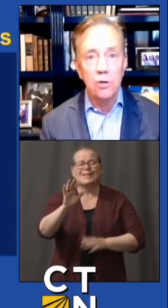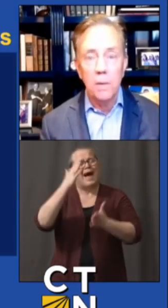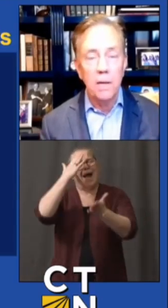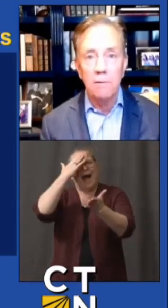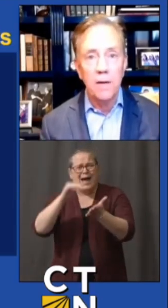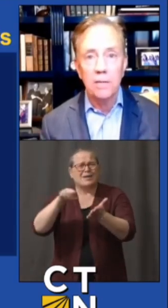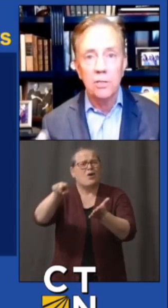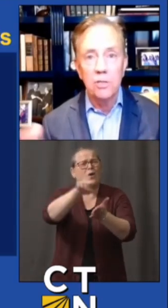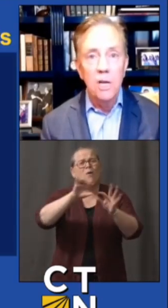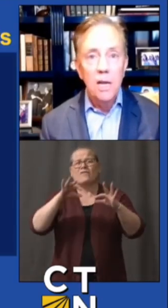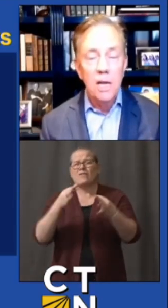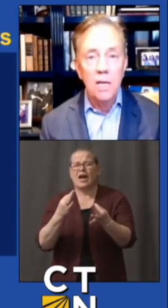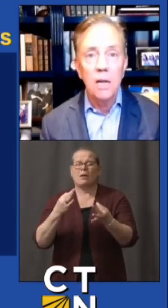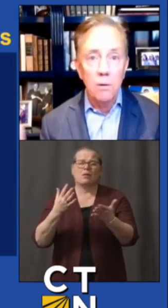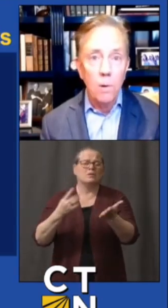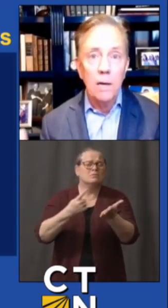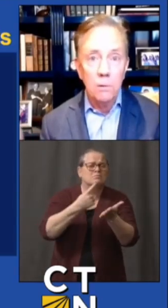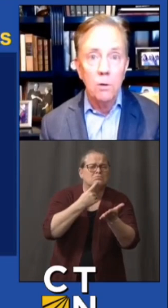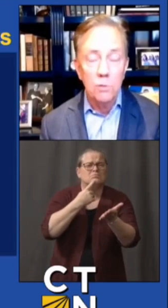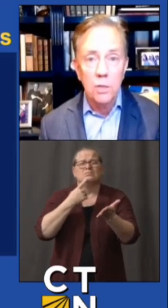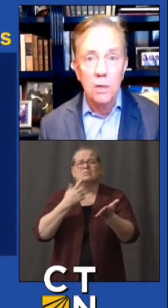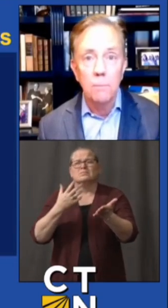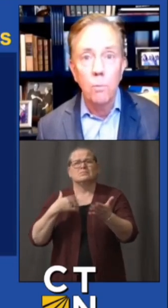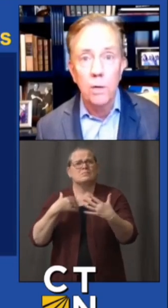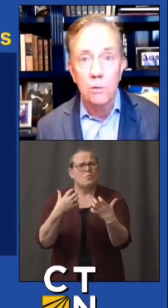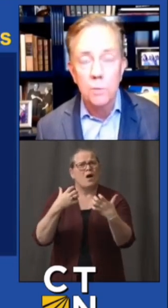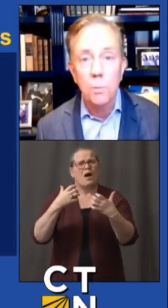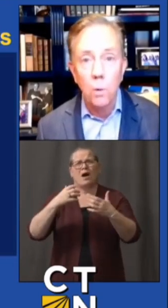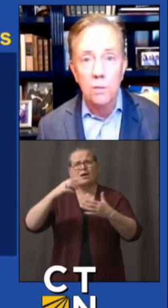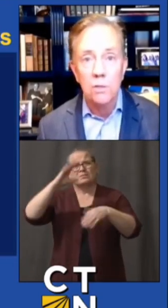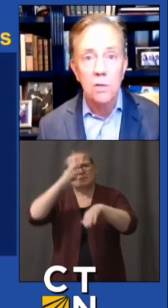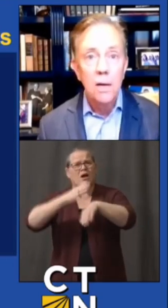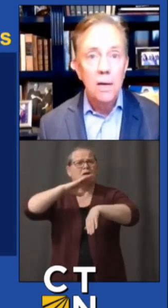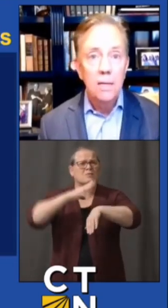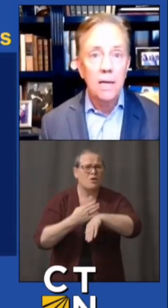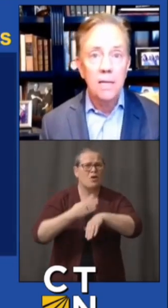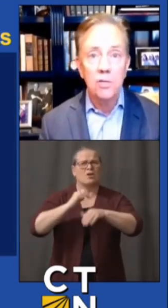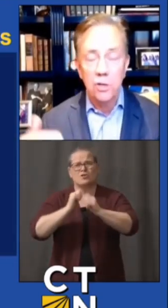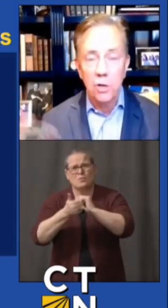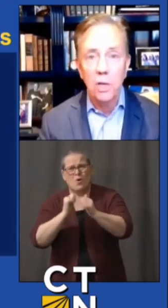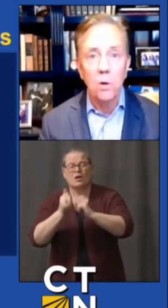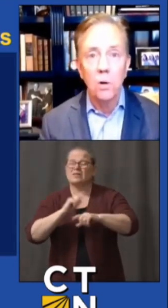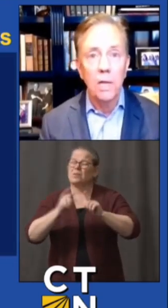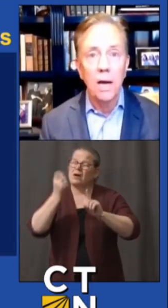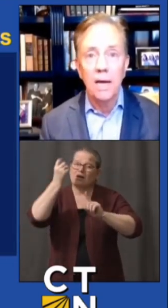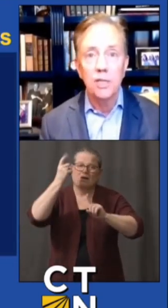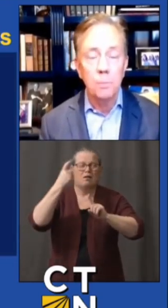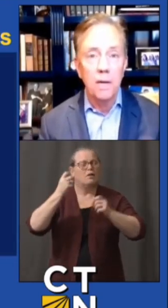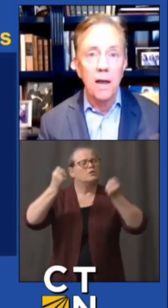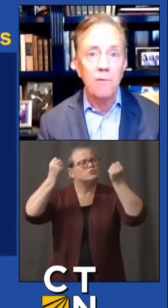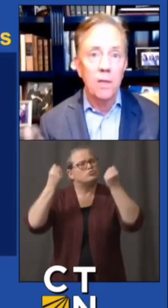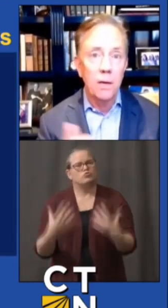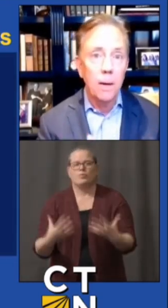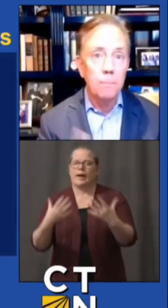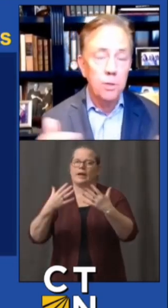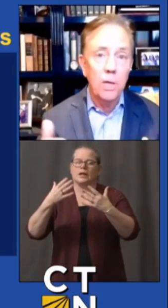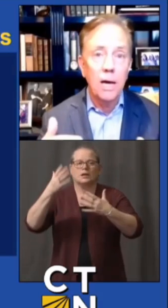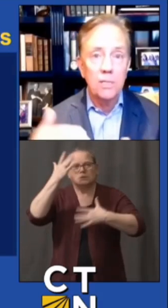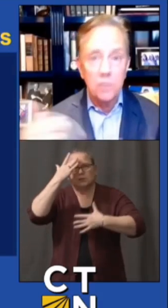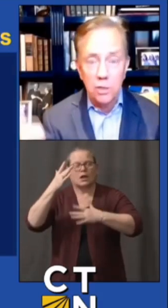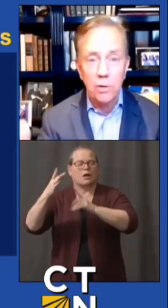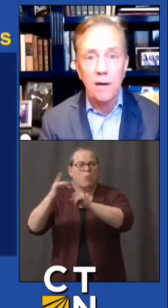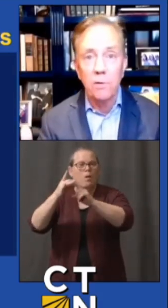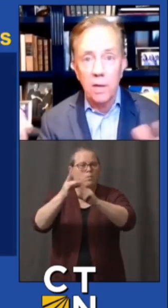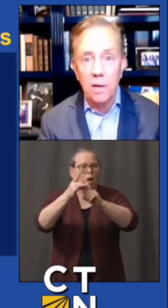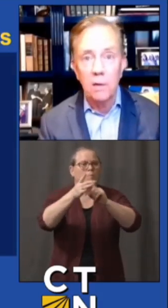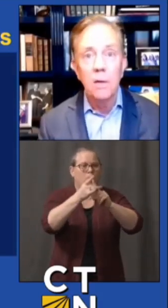too many infections in and around those winter sports. Not necessarily on the ice, but everything up to the ice,